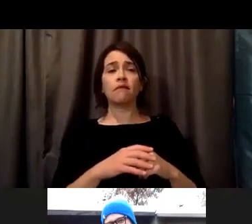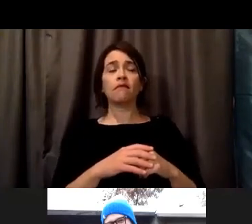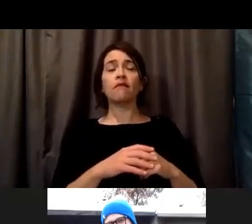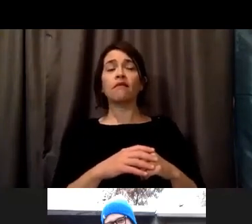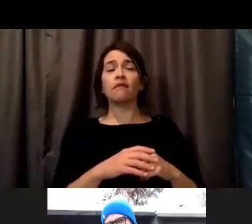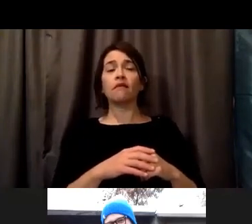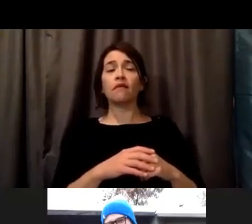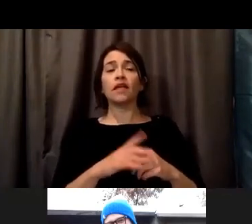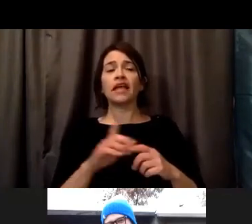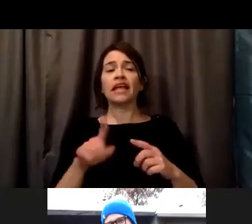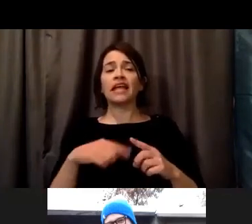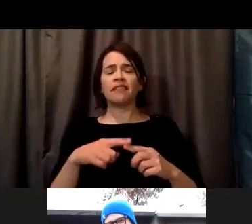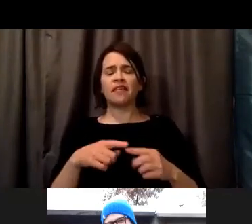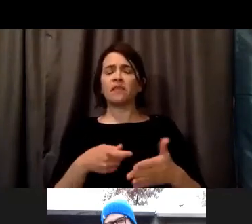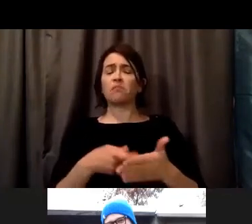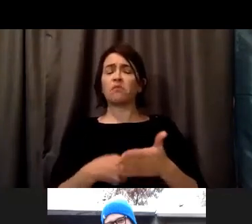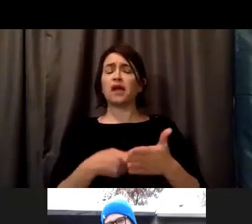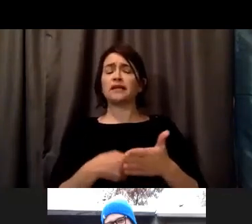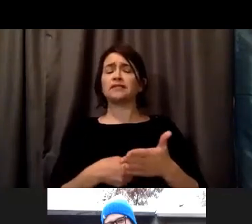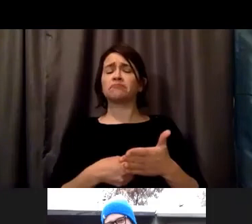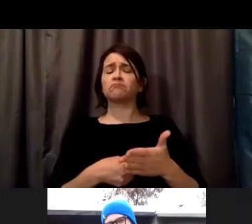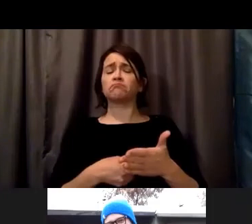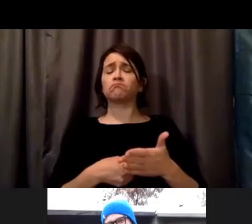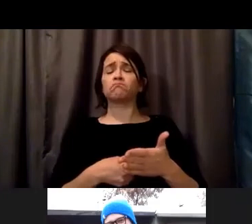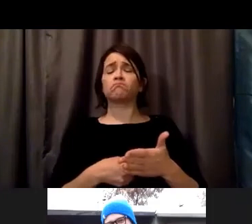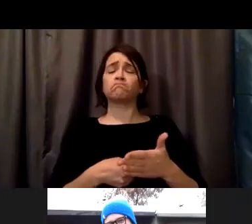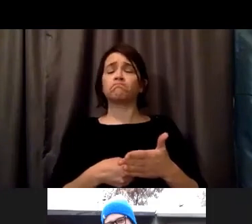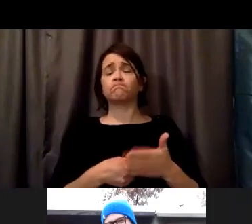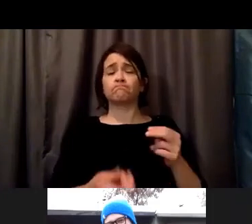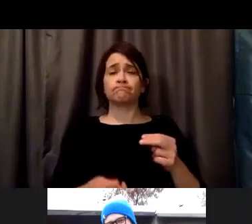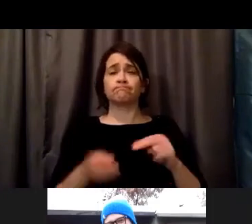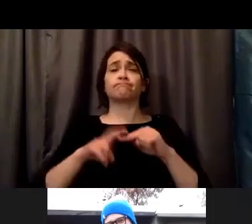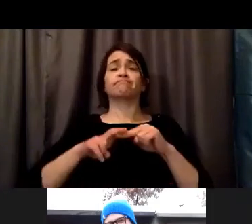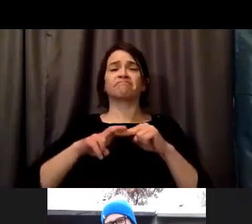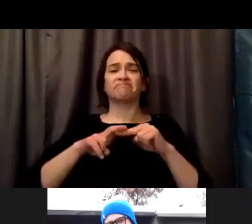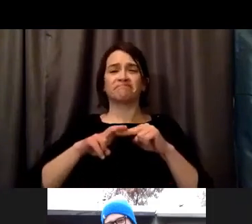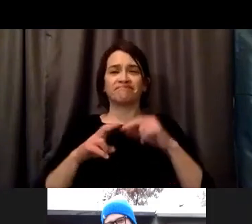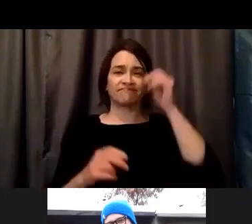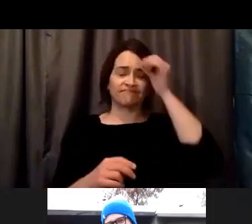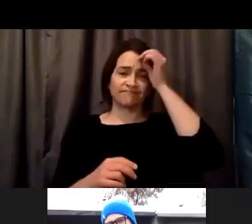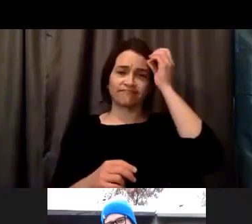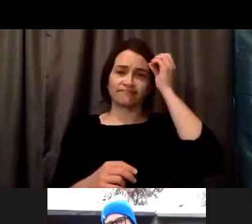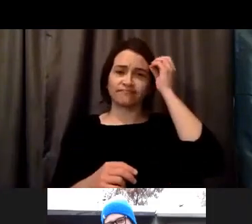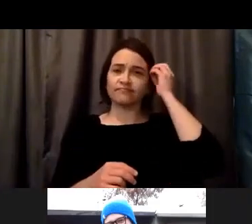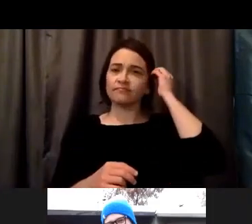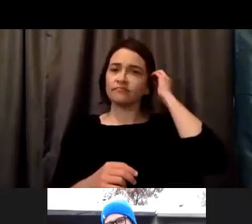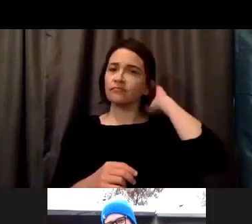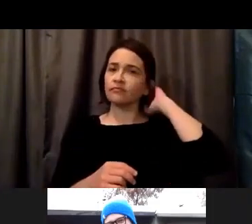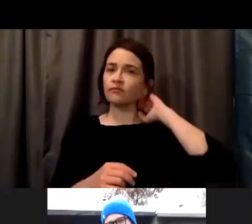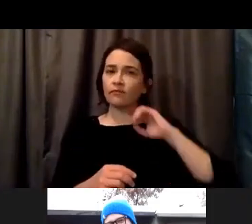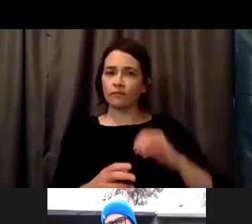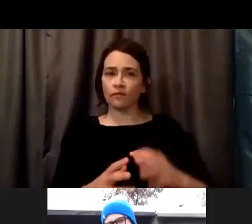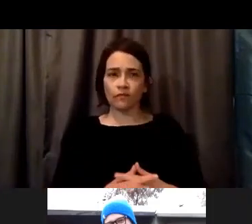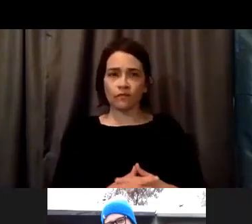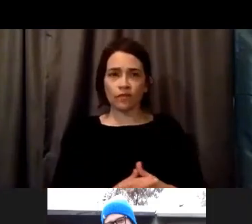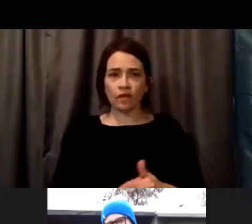there's price discretion on items you pay for at the market. So